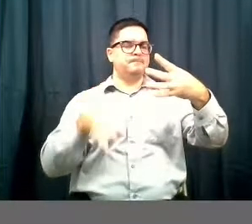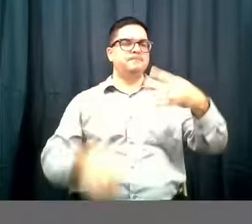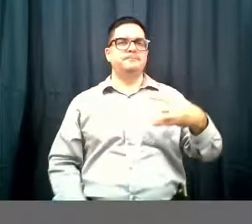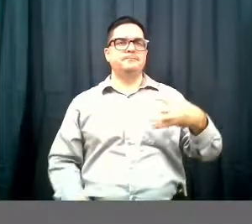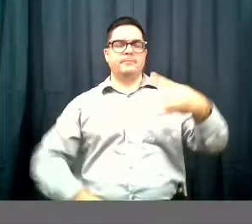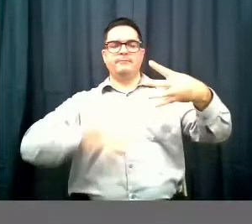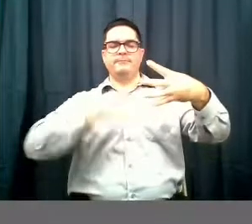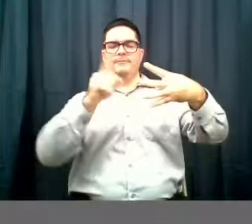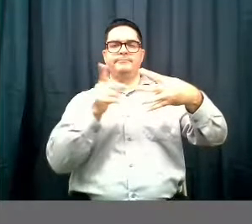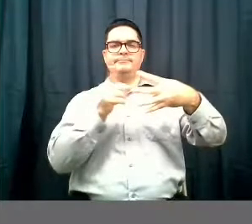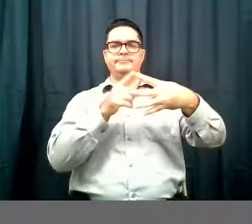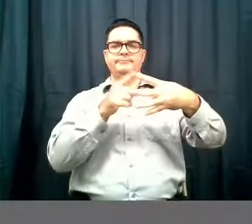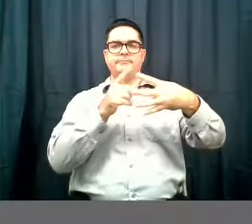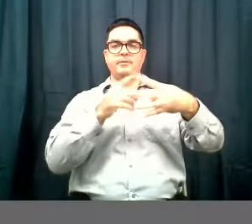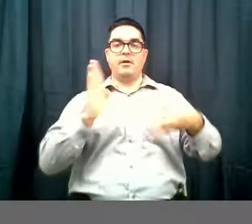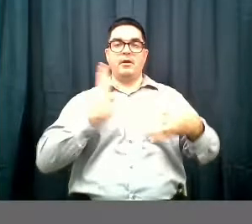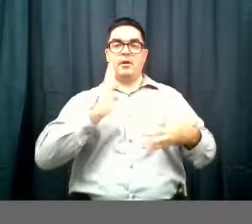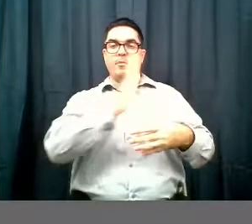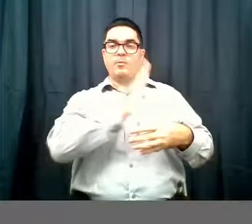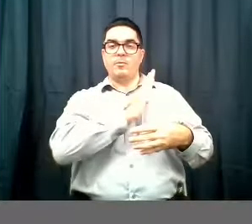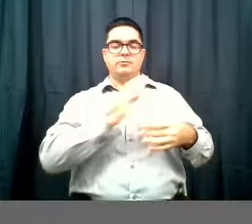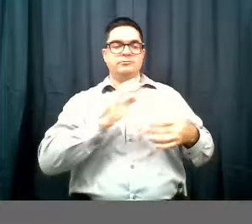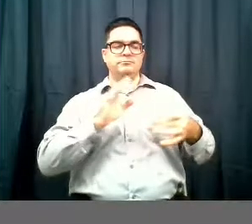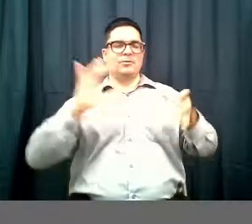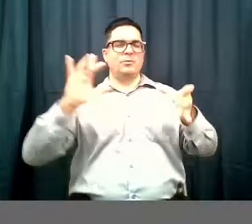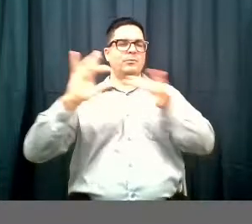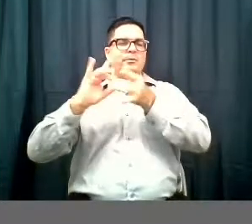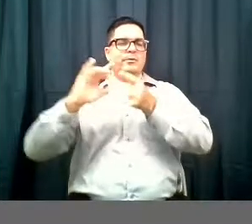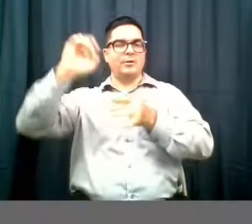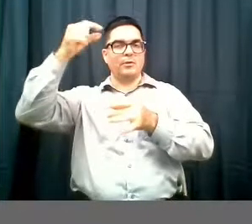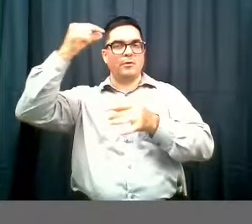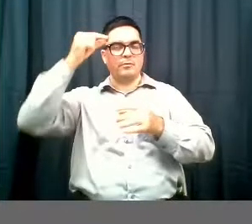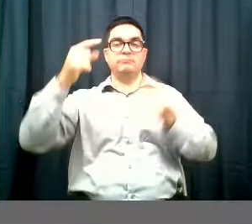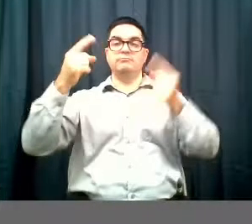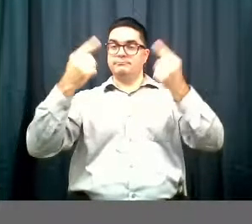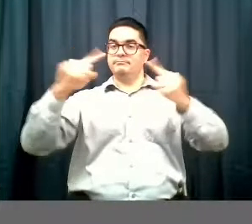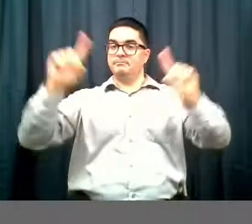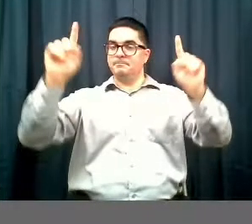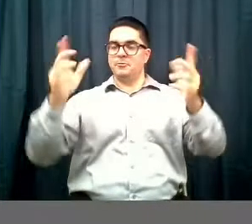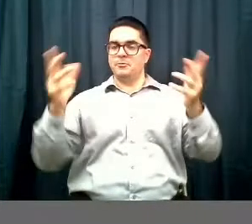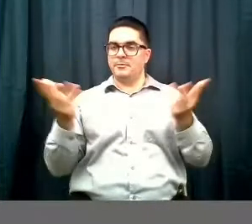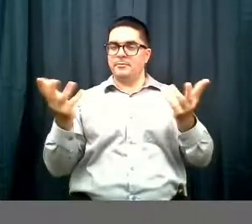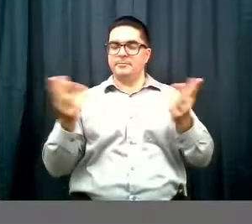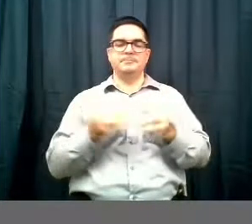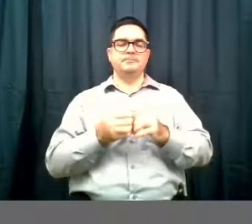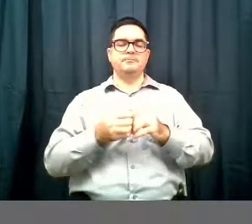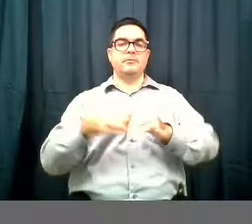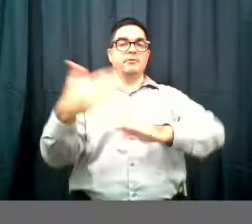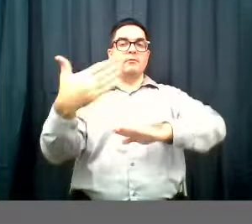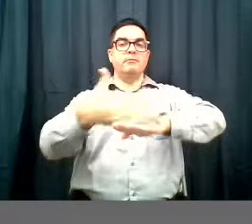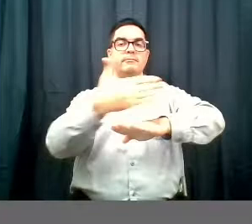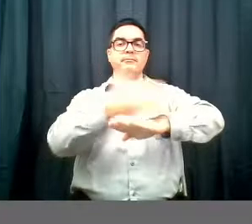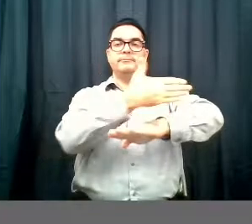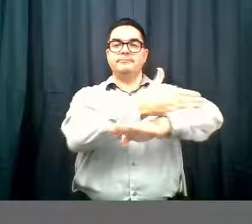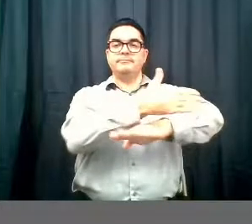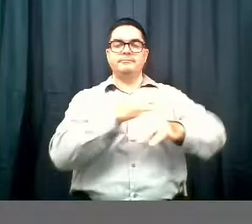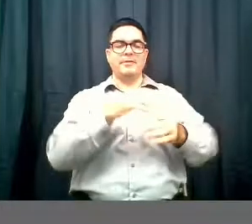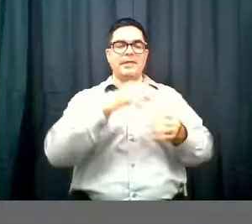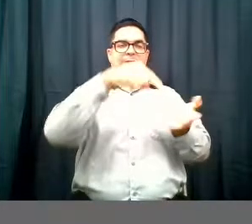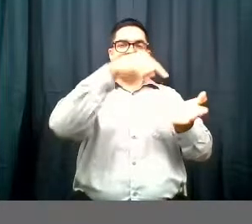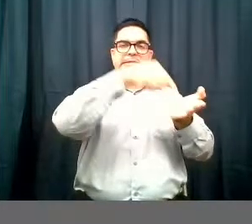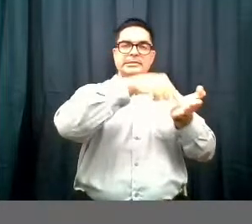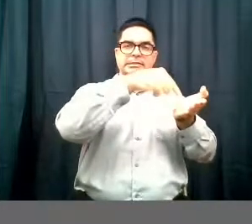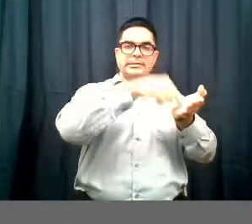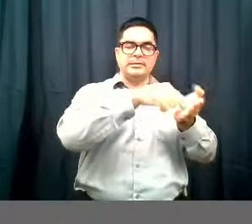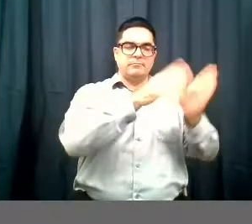First, the board, working closely with the government, has achieved considerable success and progress on achieving consensual debt restructuring agreements that benefit the